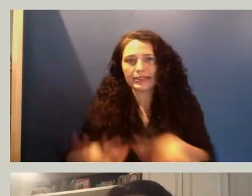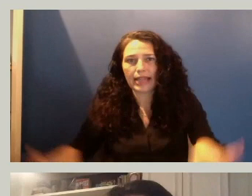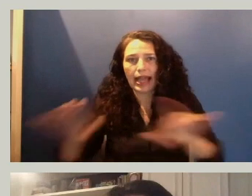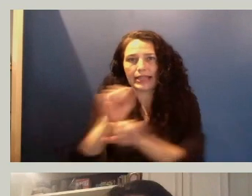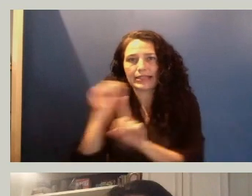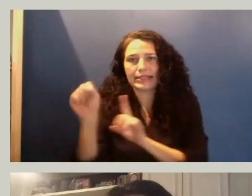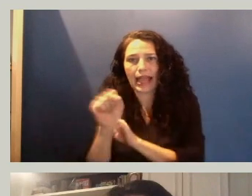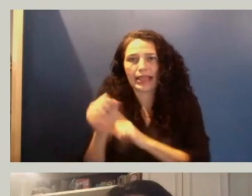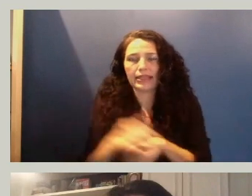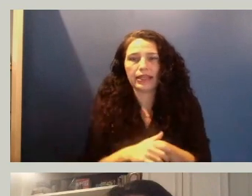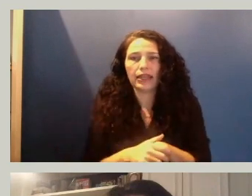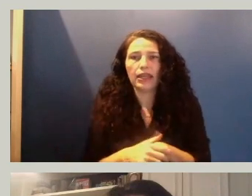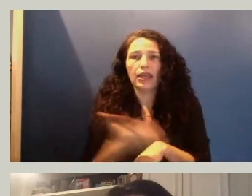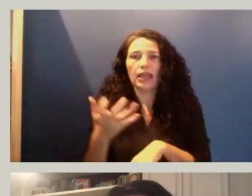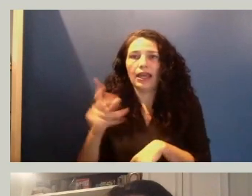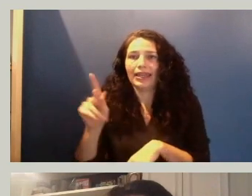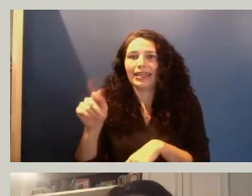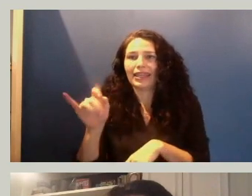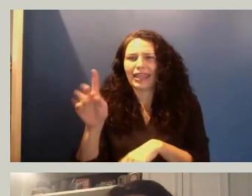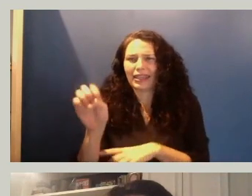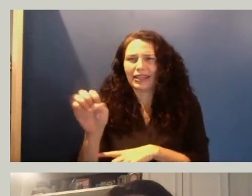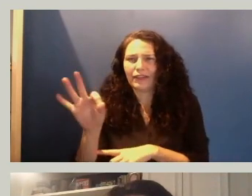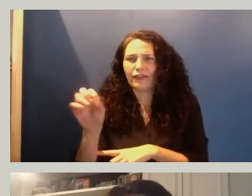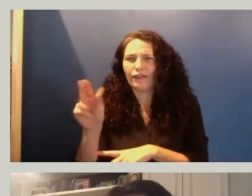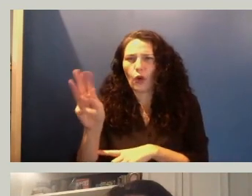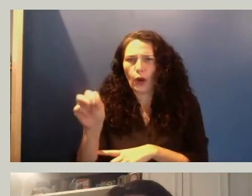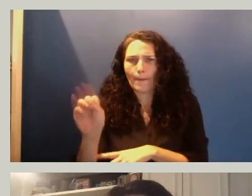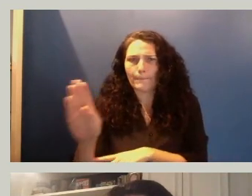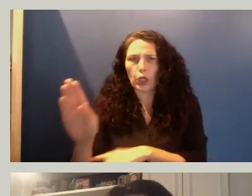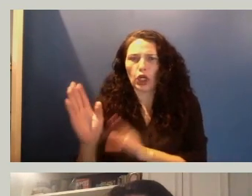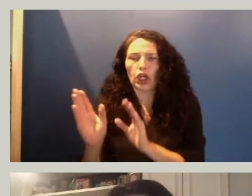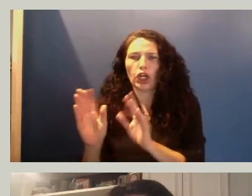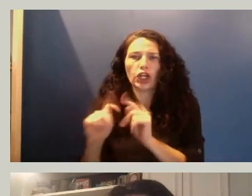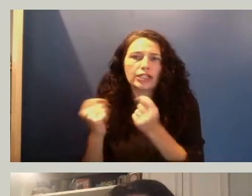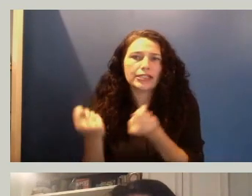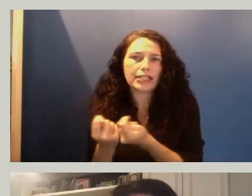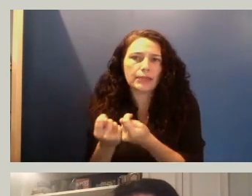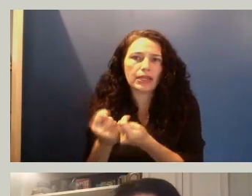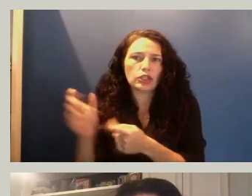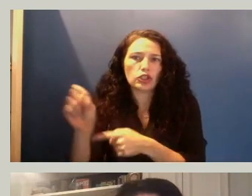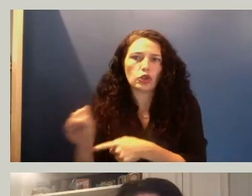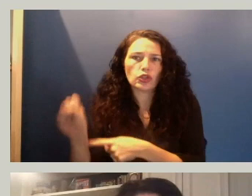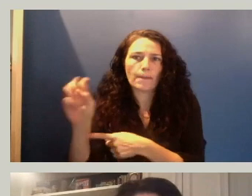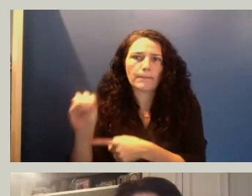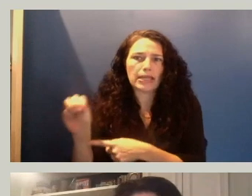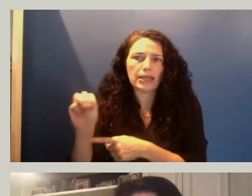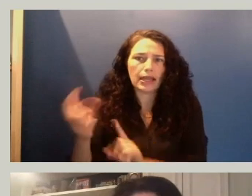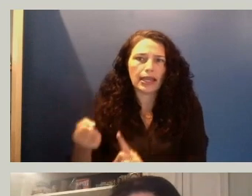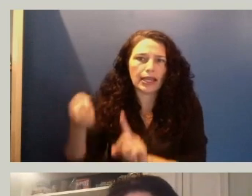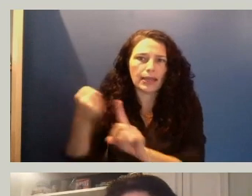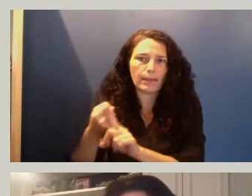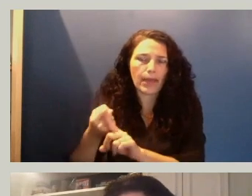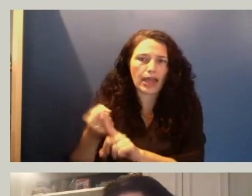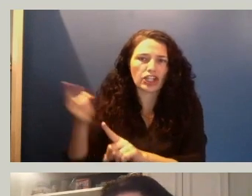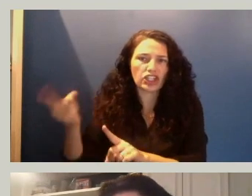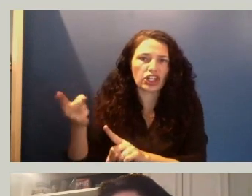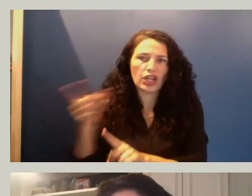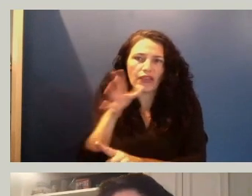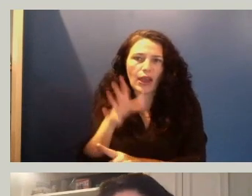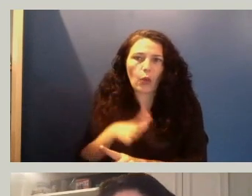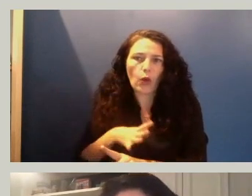Field report by Katie Borum Chatou and her team at the Center for Social Media and Impact, who found